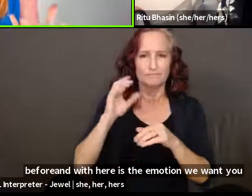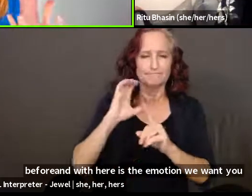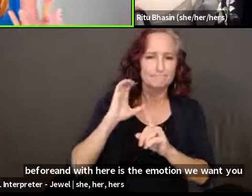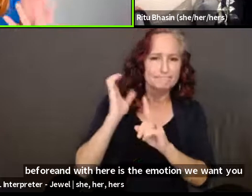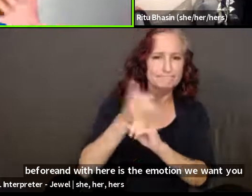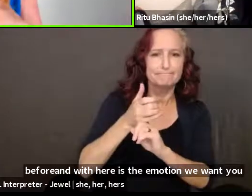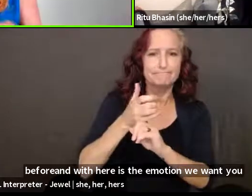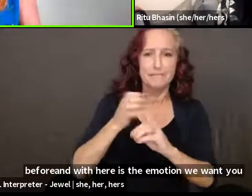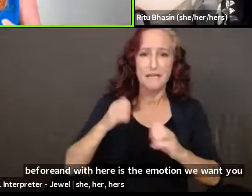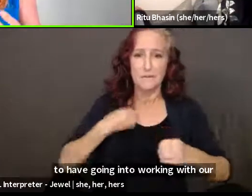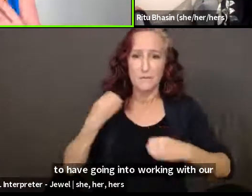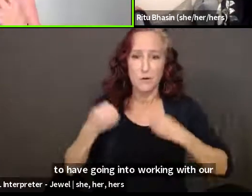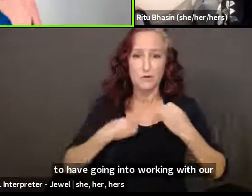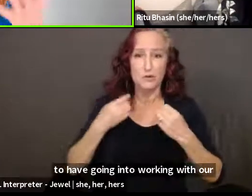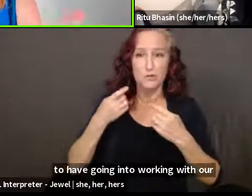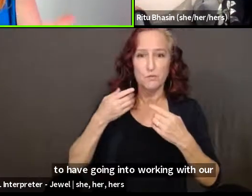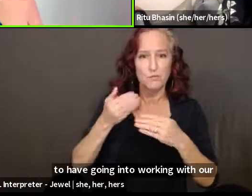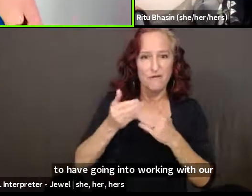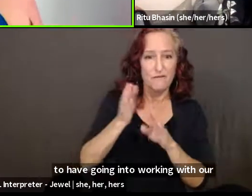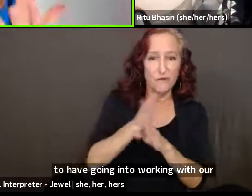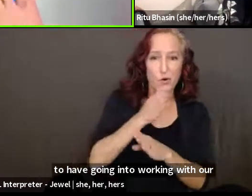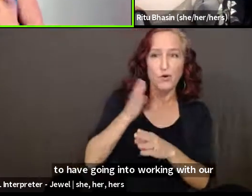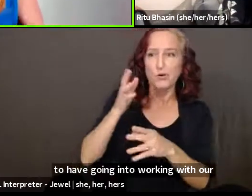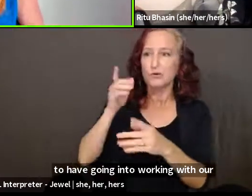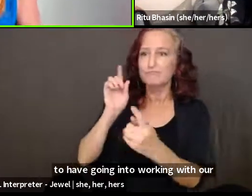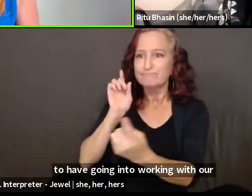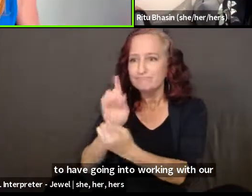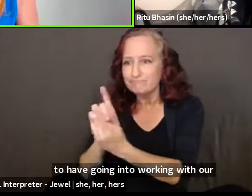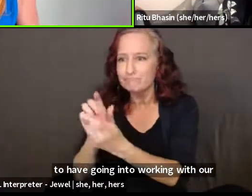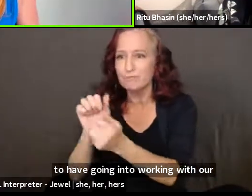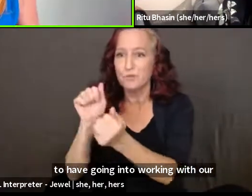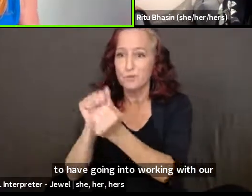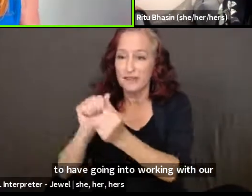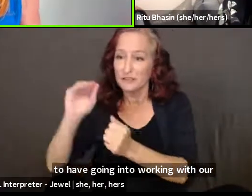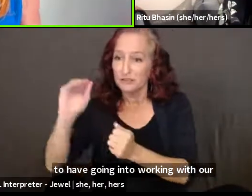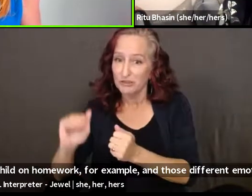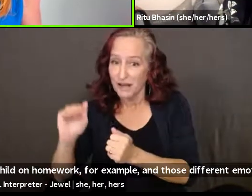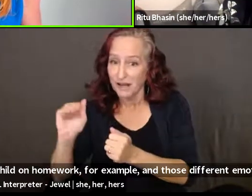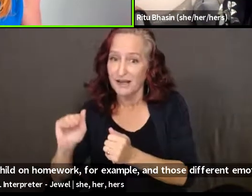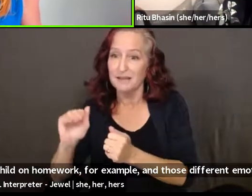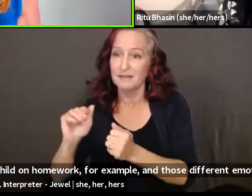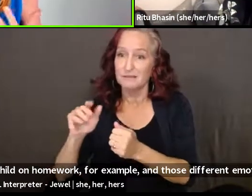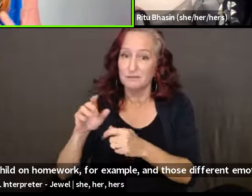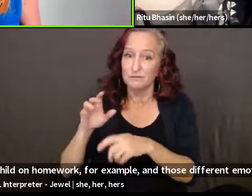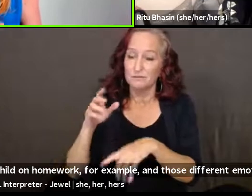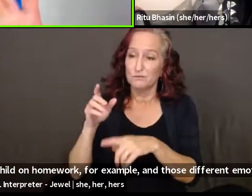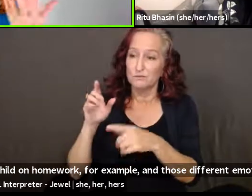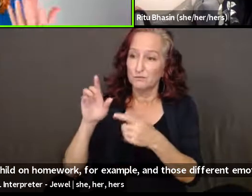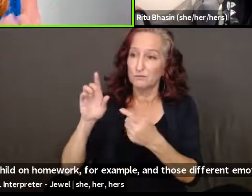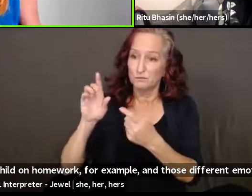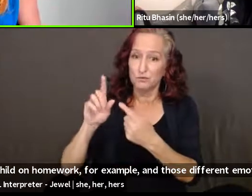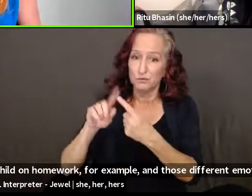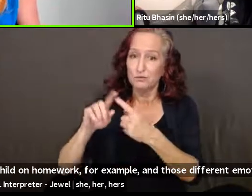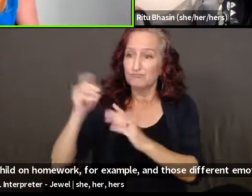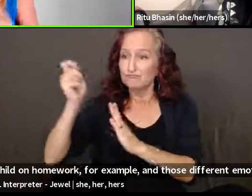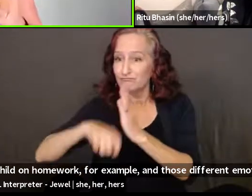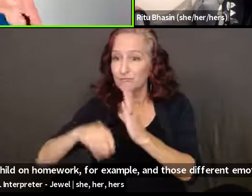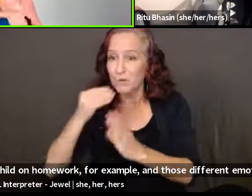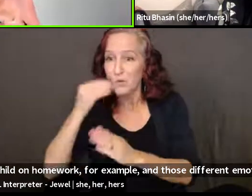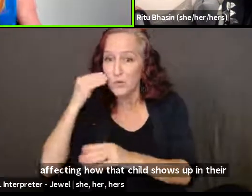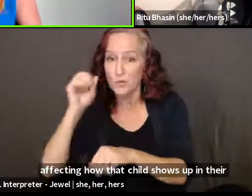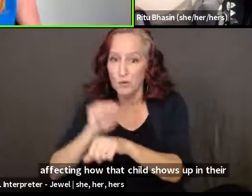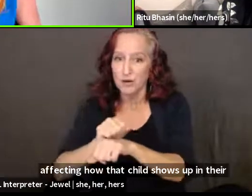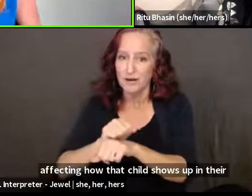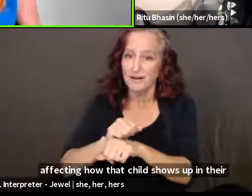for example, and those different emotions affecting how that child shows up in their homework, how they do their homework, do they do it well?